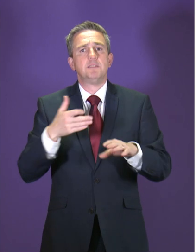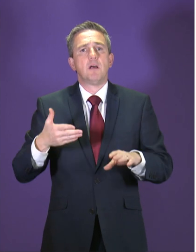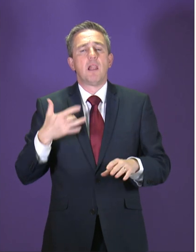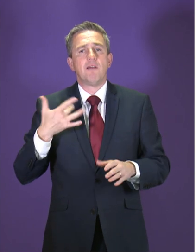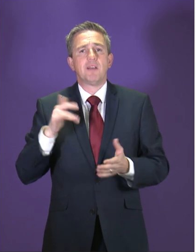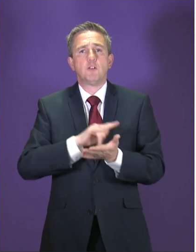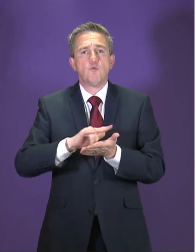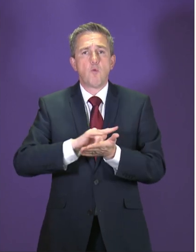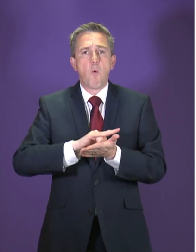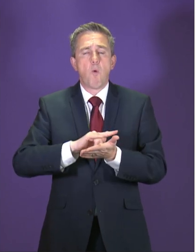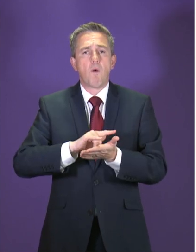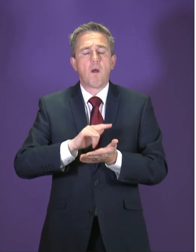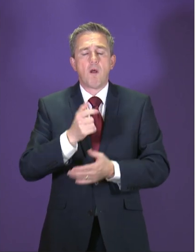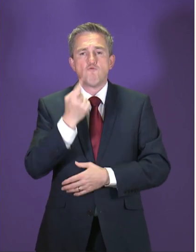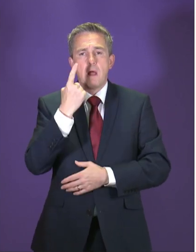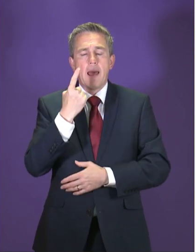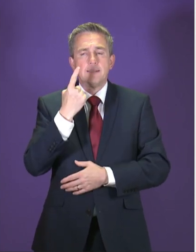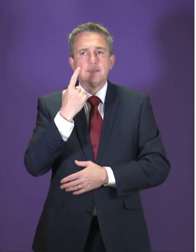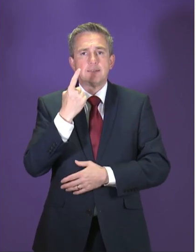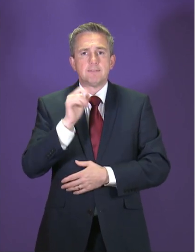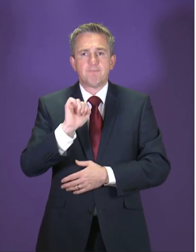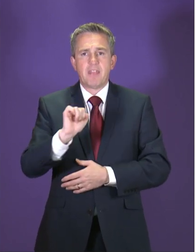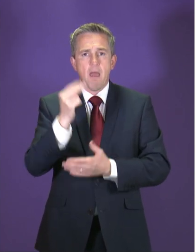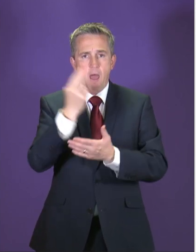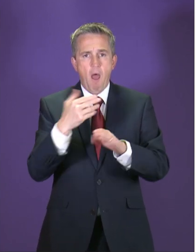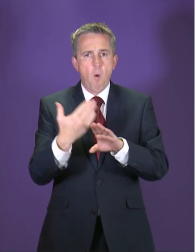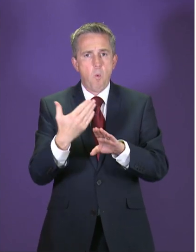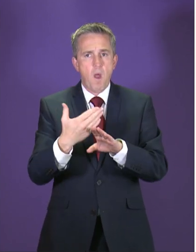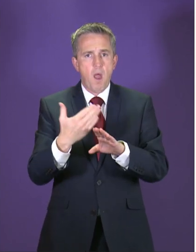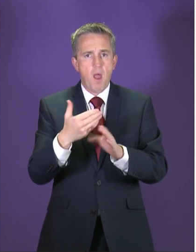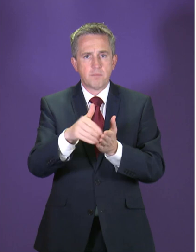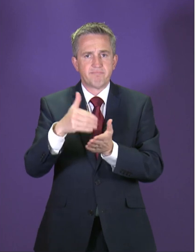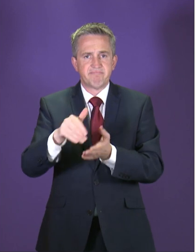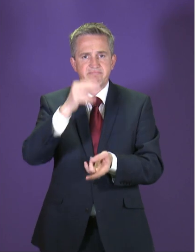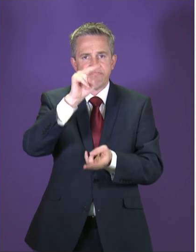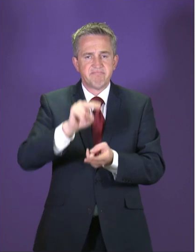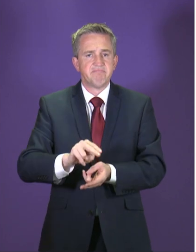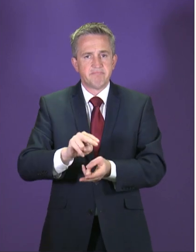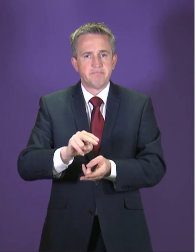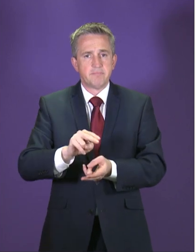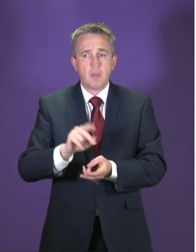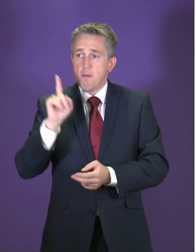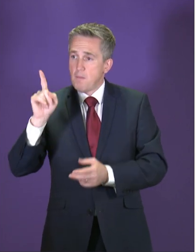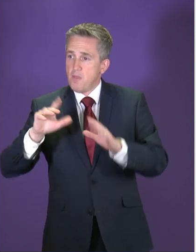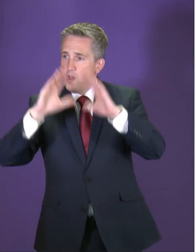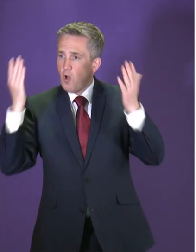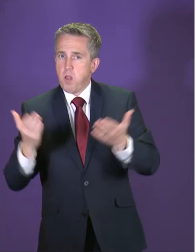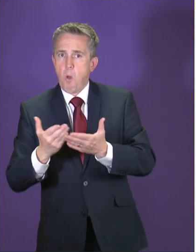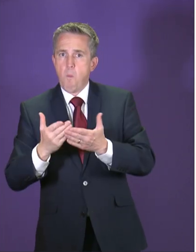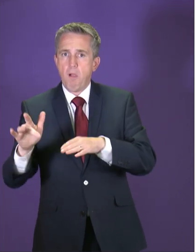finding a steady decline of income from the sales of their art, even as the incomes of the global artist